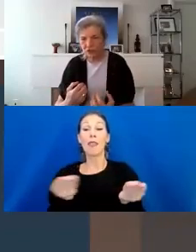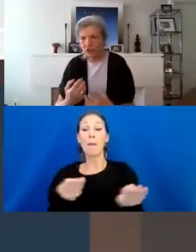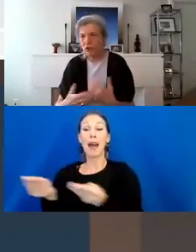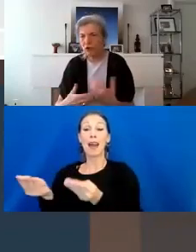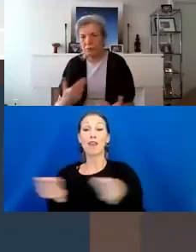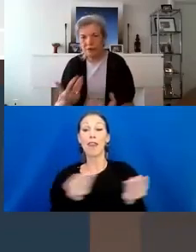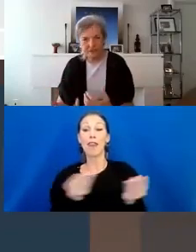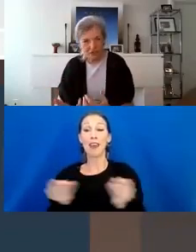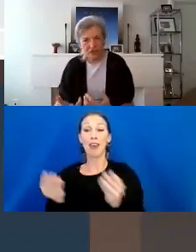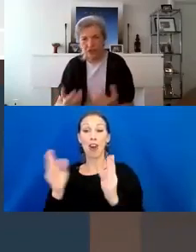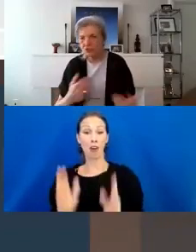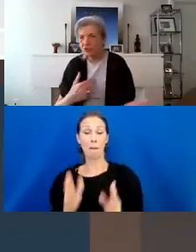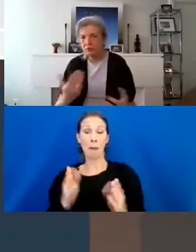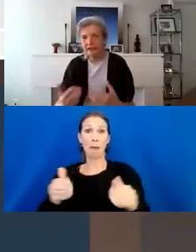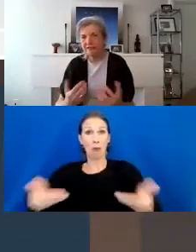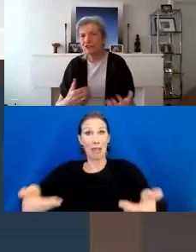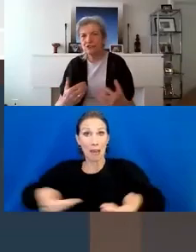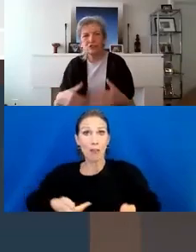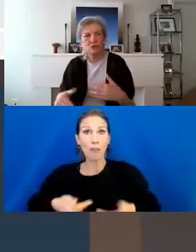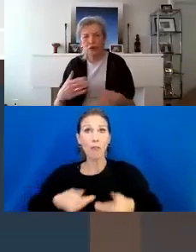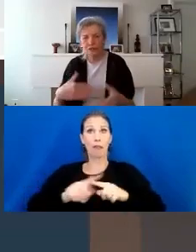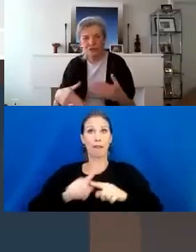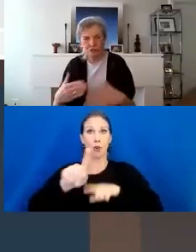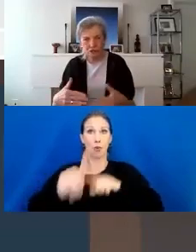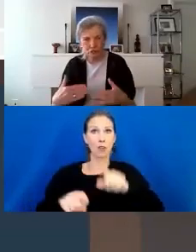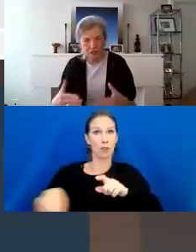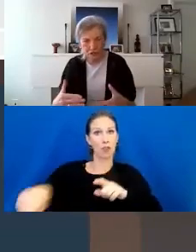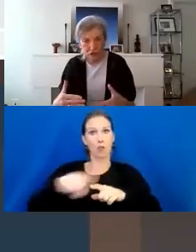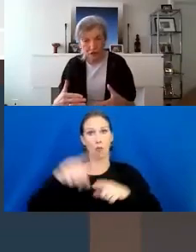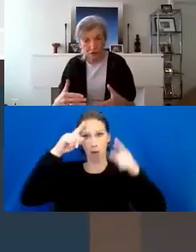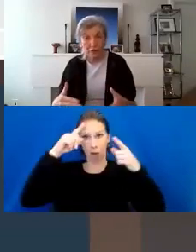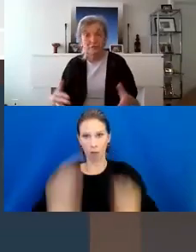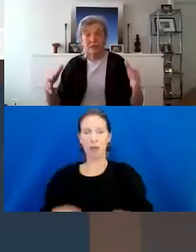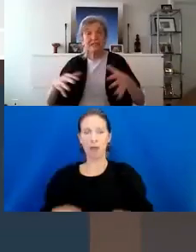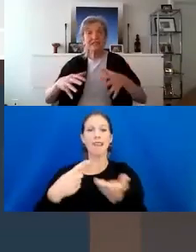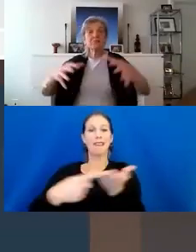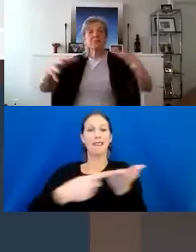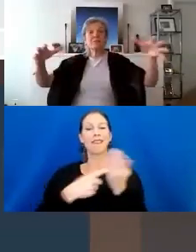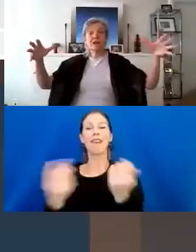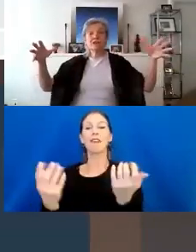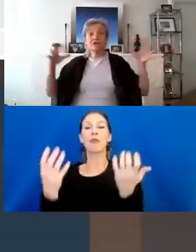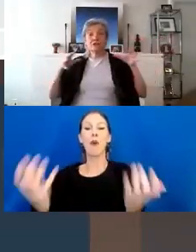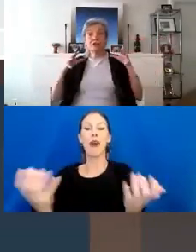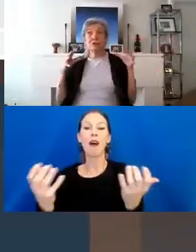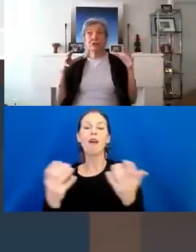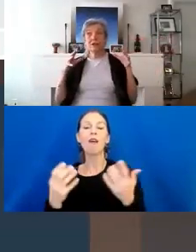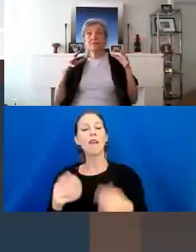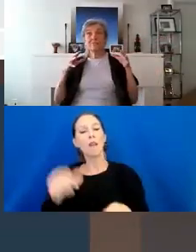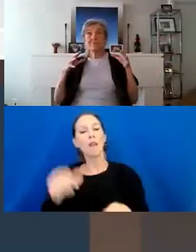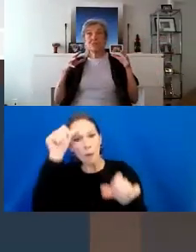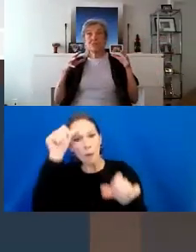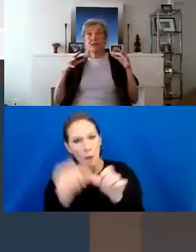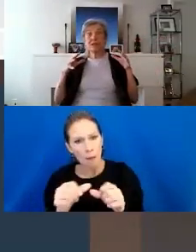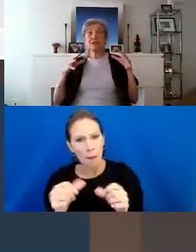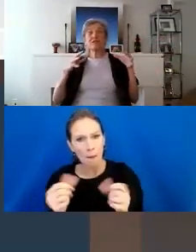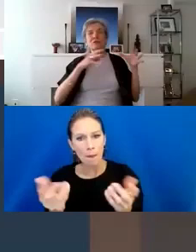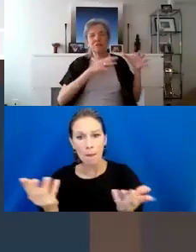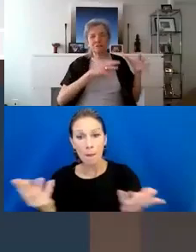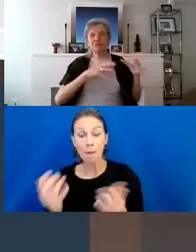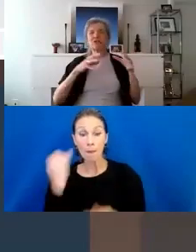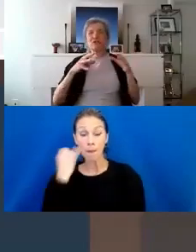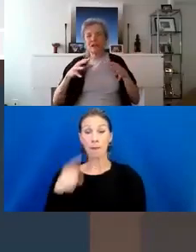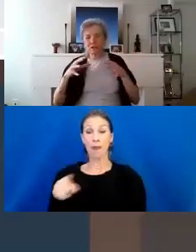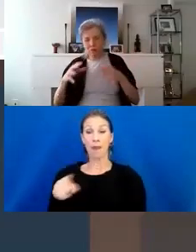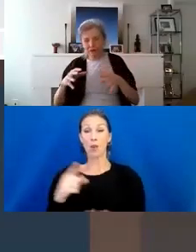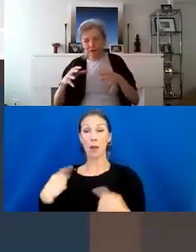questions that you all might discuss. You might have issues you want to discuss with each other. And keep in mind, if you have